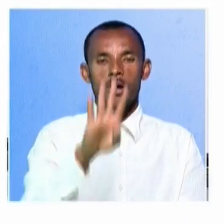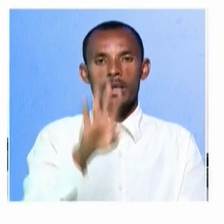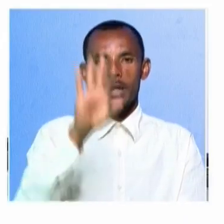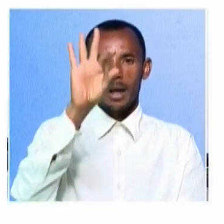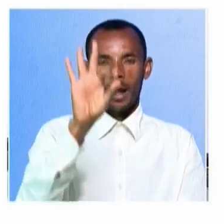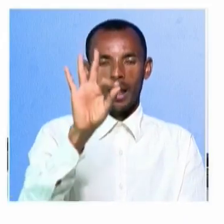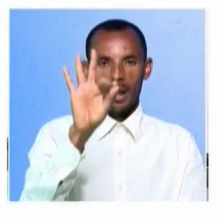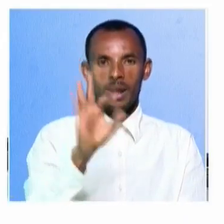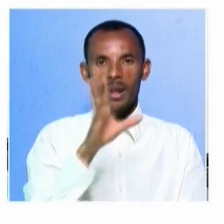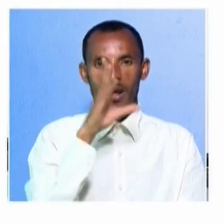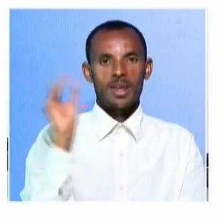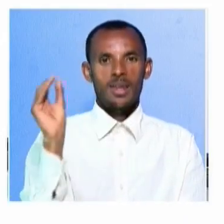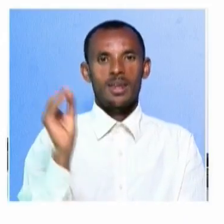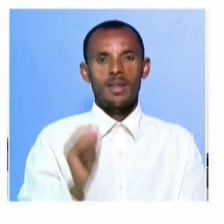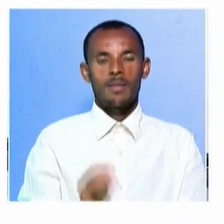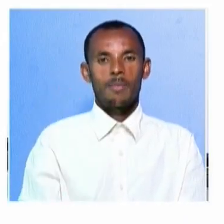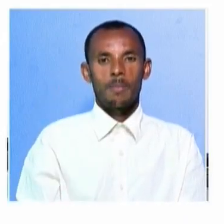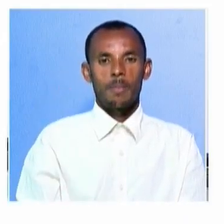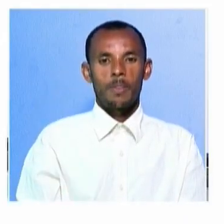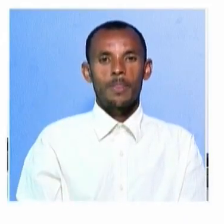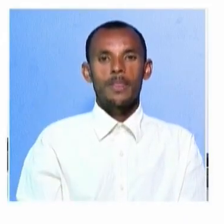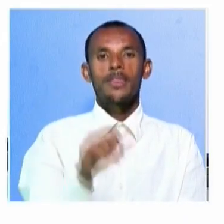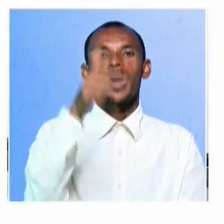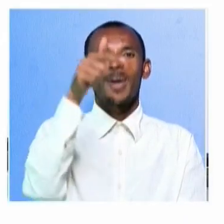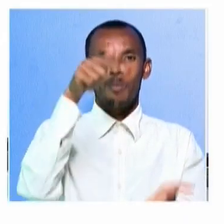10.349 and